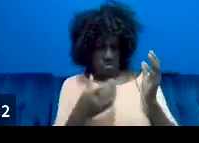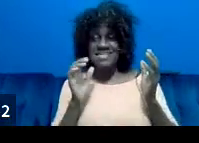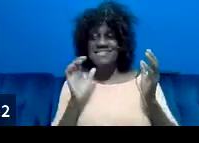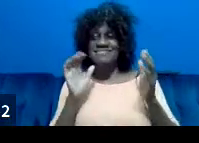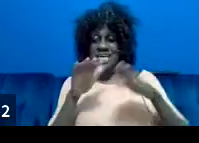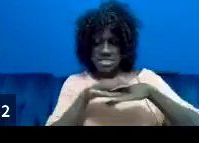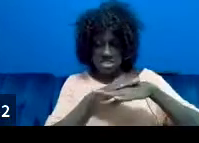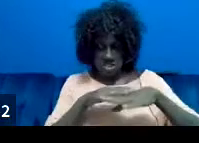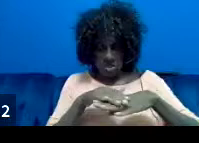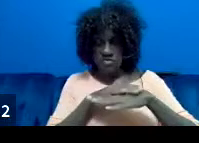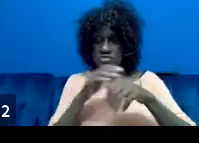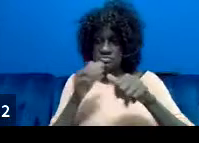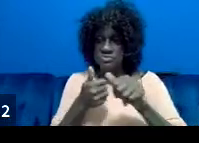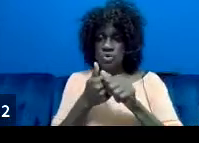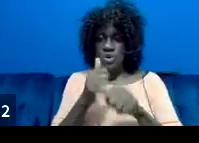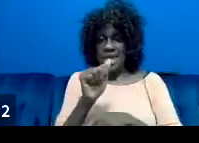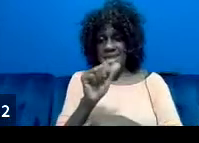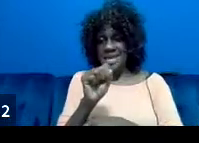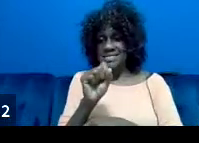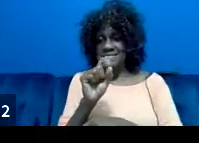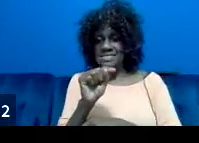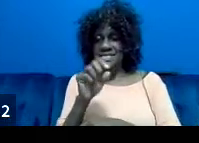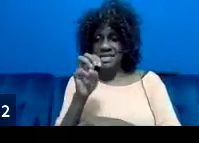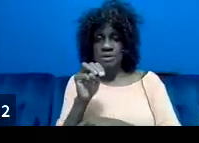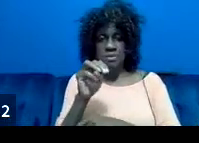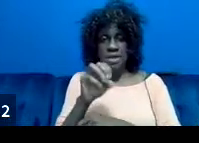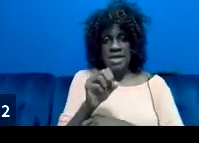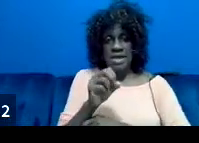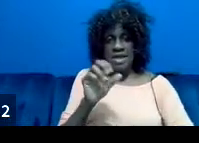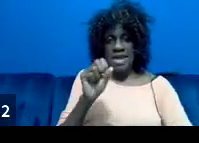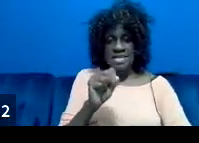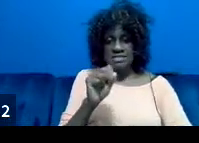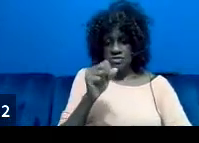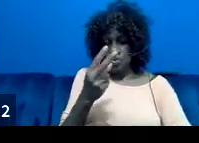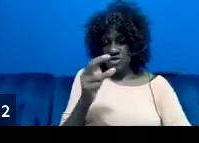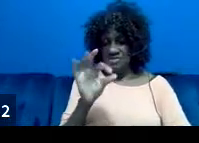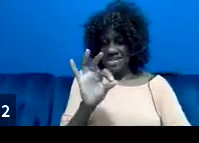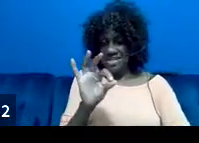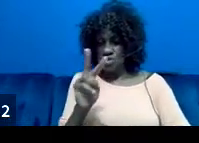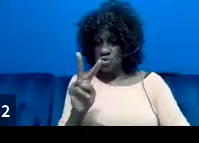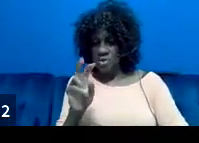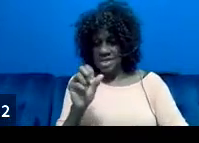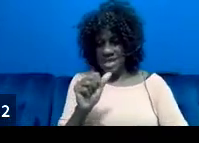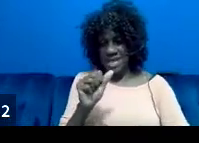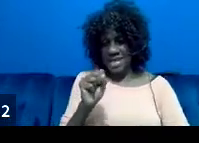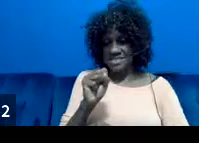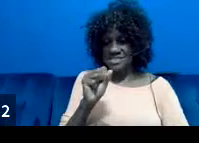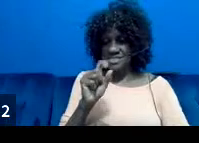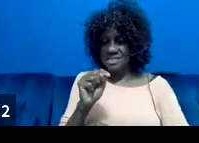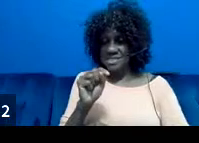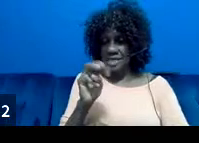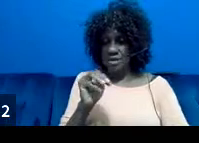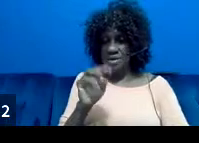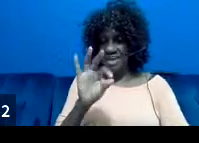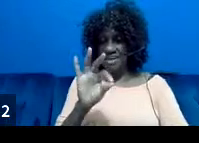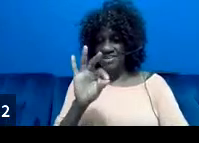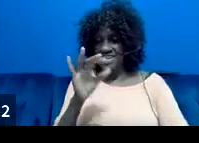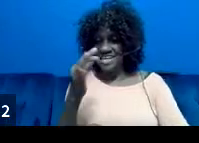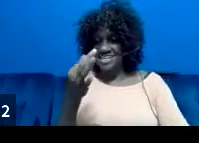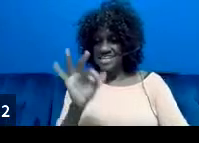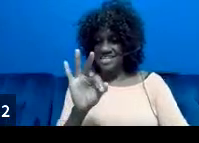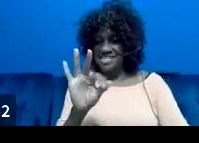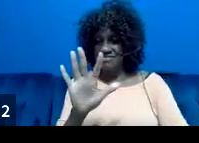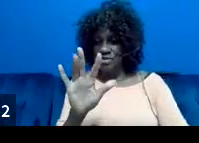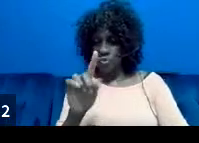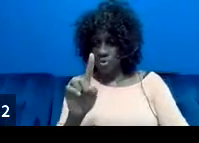complied with ASTM F1292 and ASTM F1951,